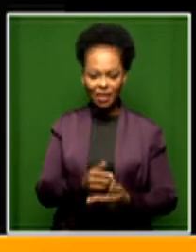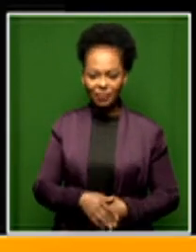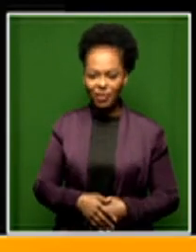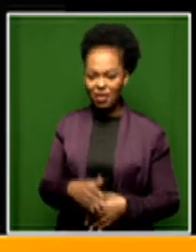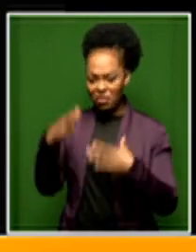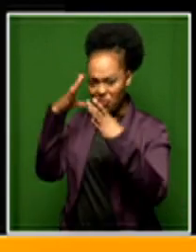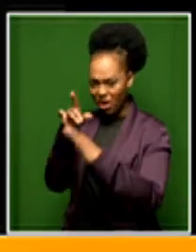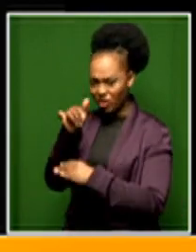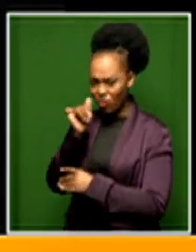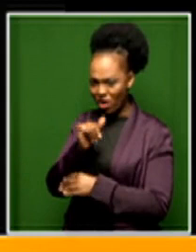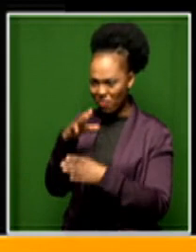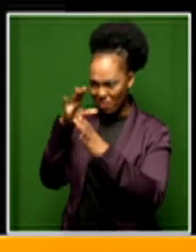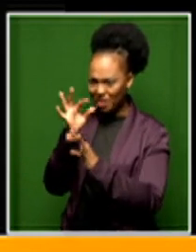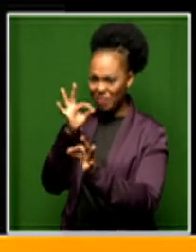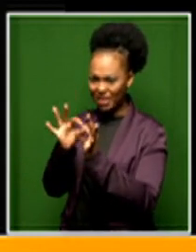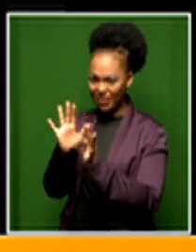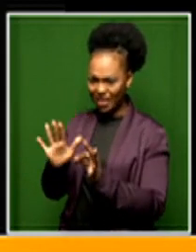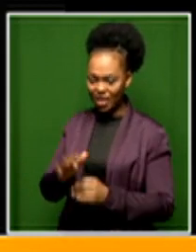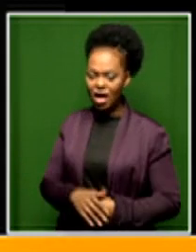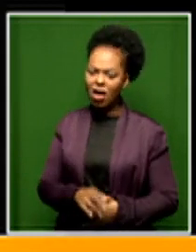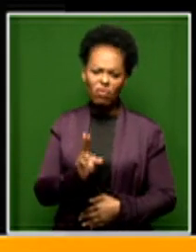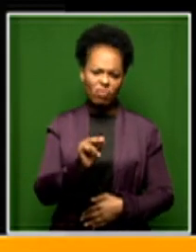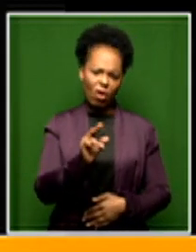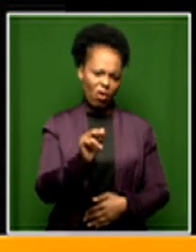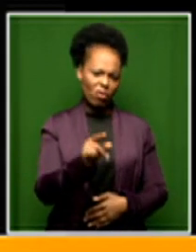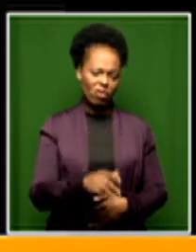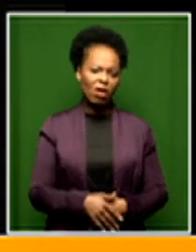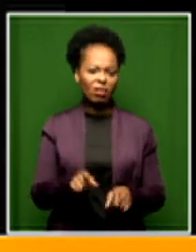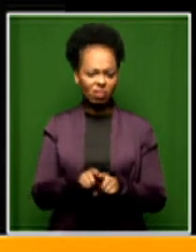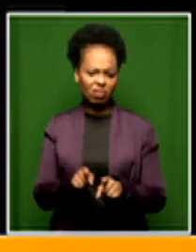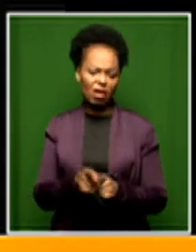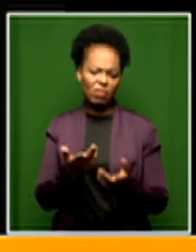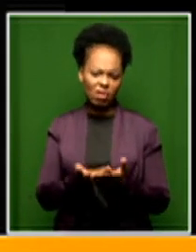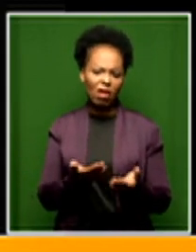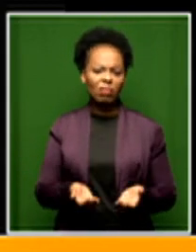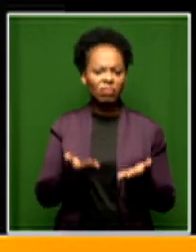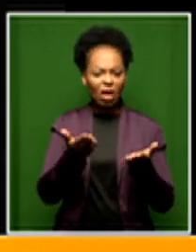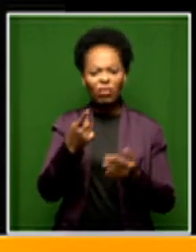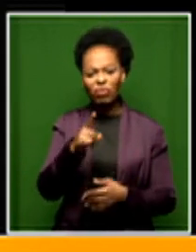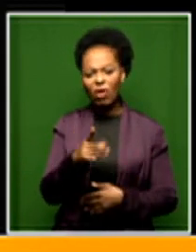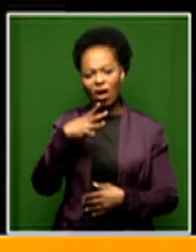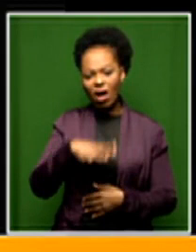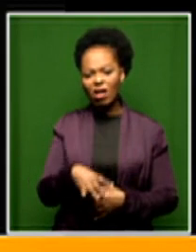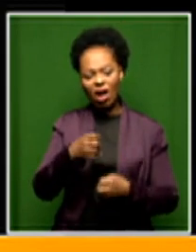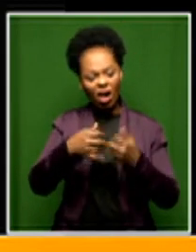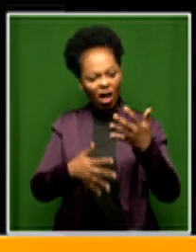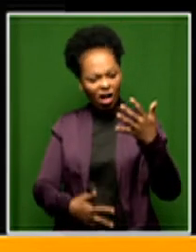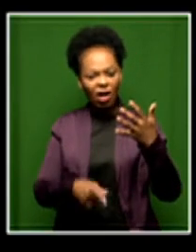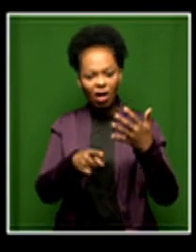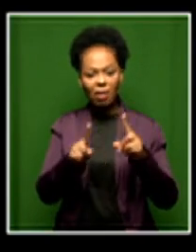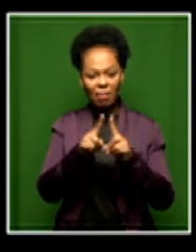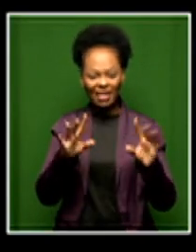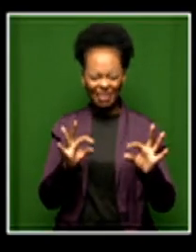on? No, I also cater and also focus on other cuisines, but that's